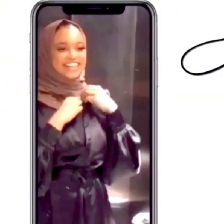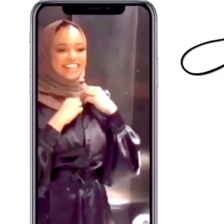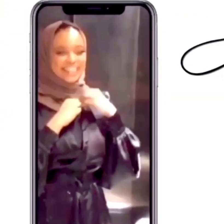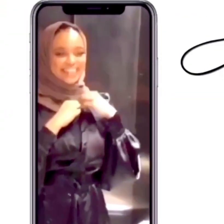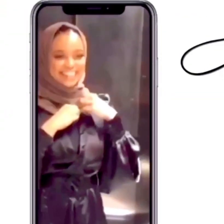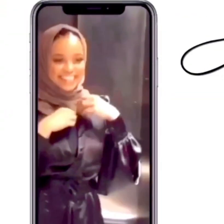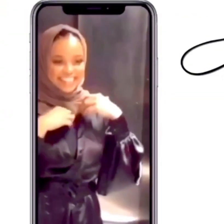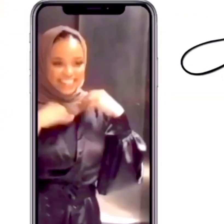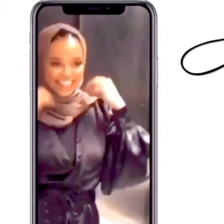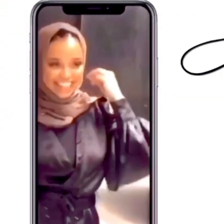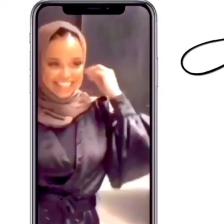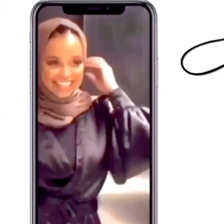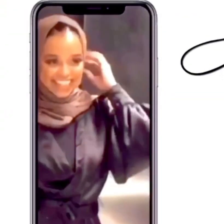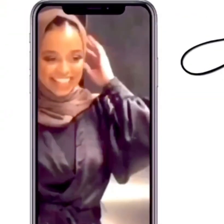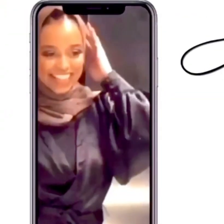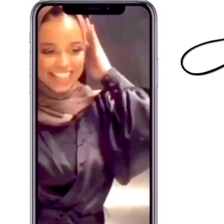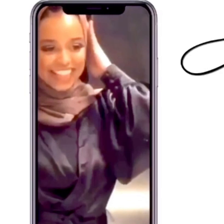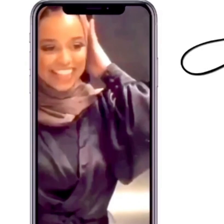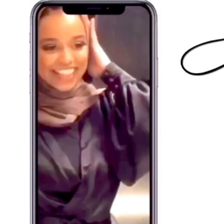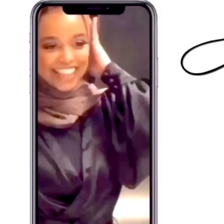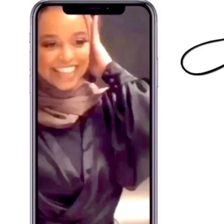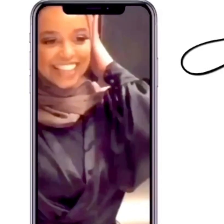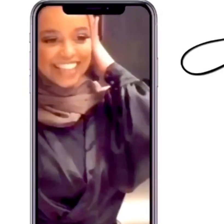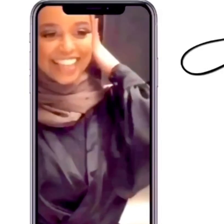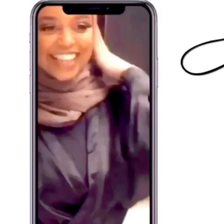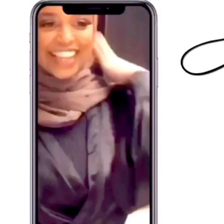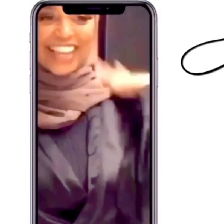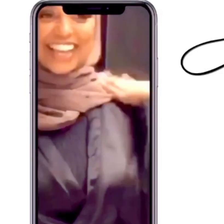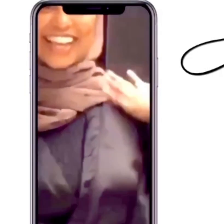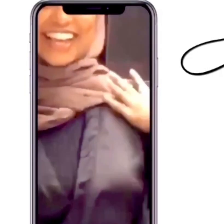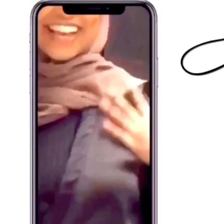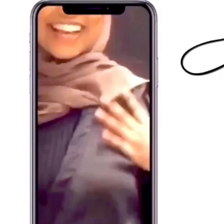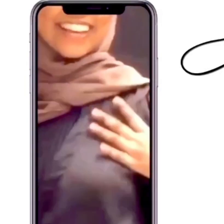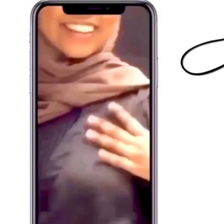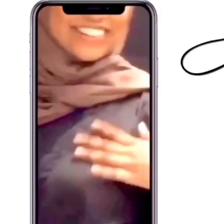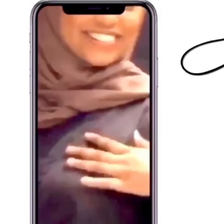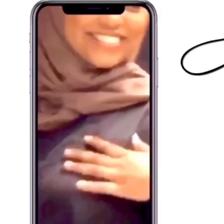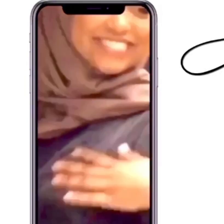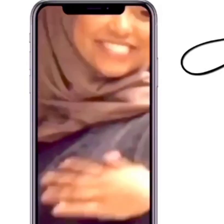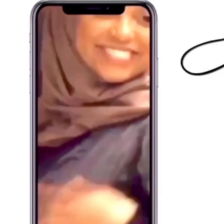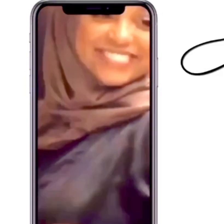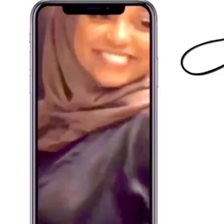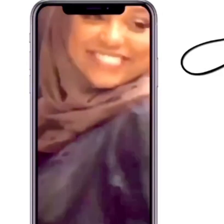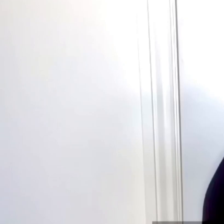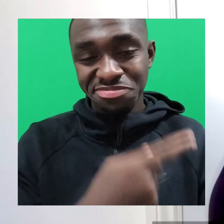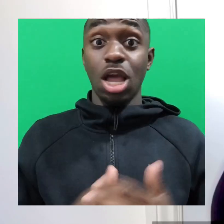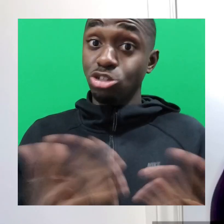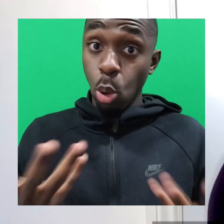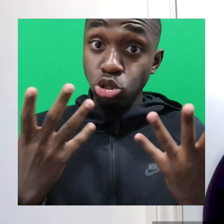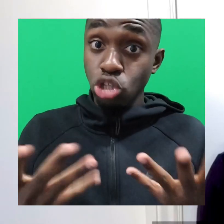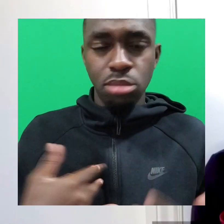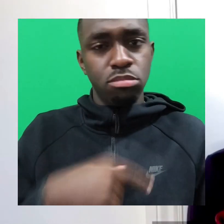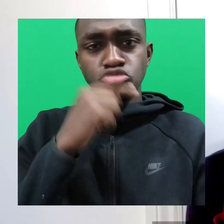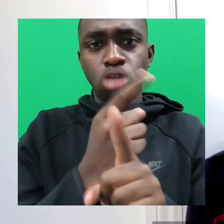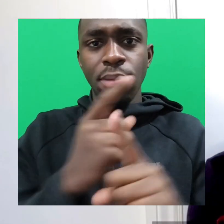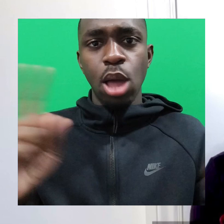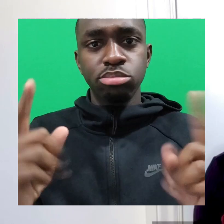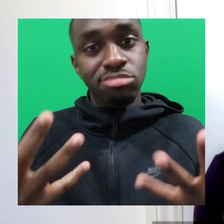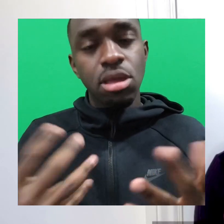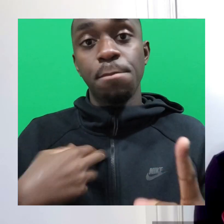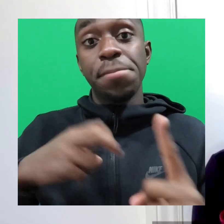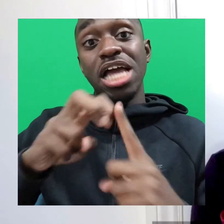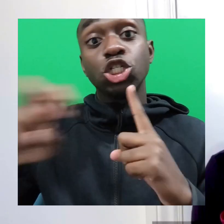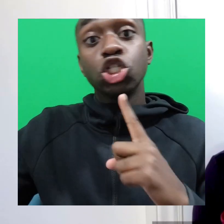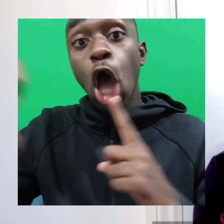lied to her several times and told her that she was fly, hot, and sexy and beautiful. So today I'm going to